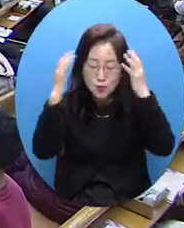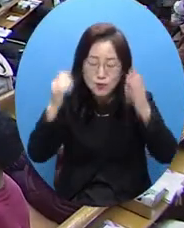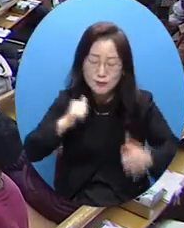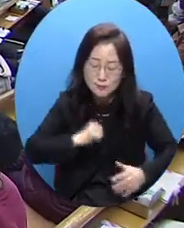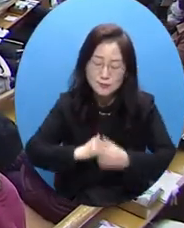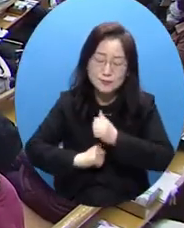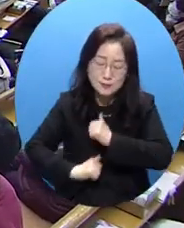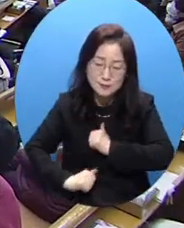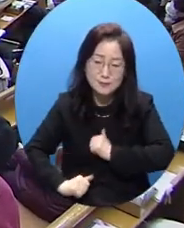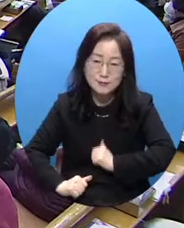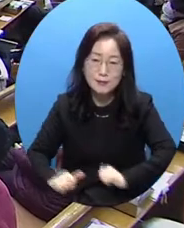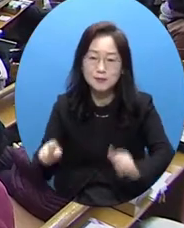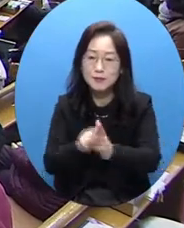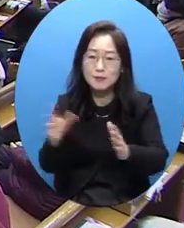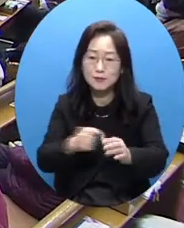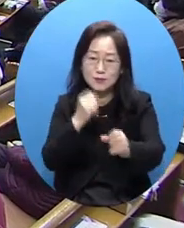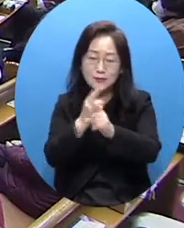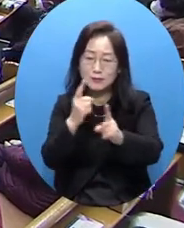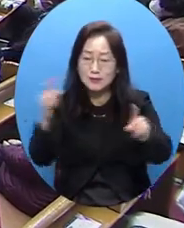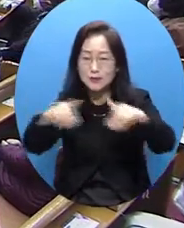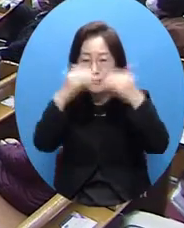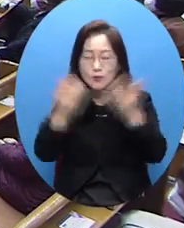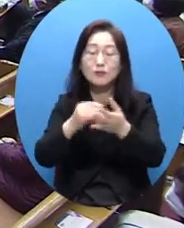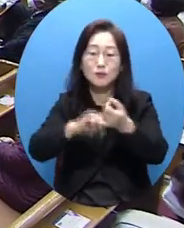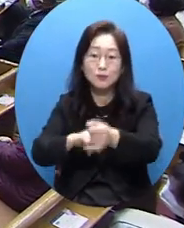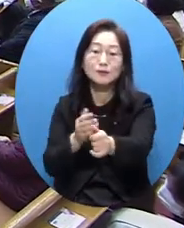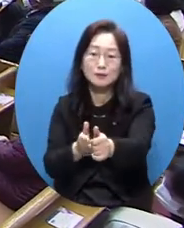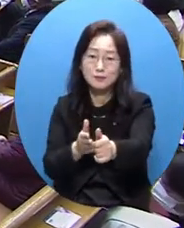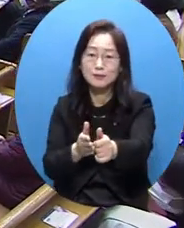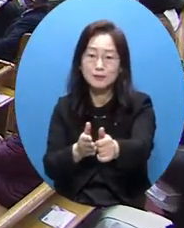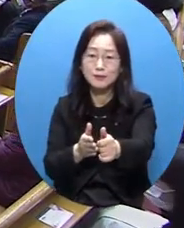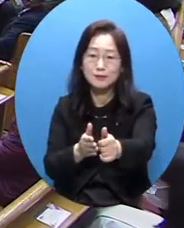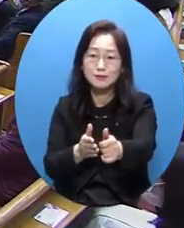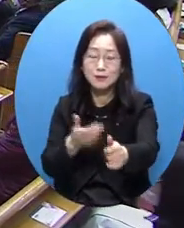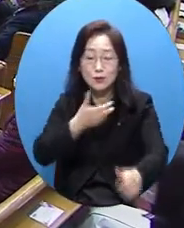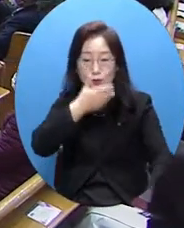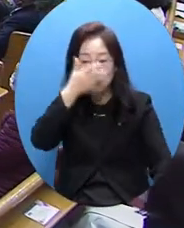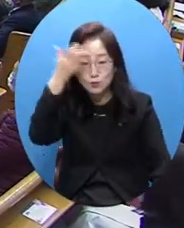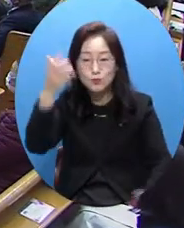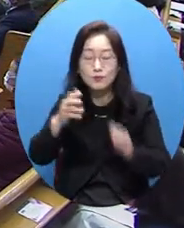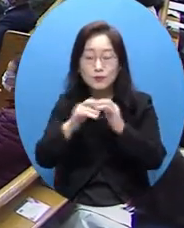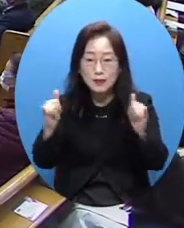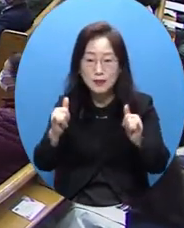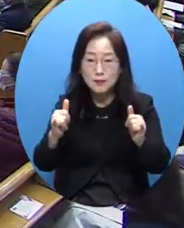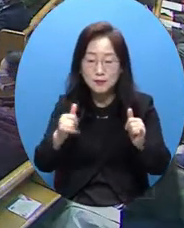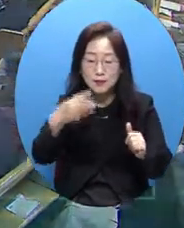I like to share with you a testimony of a dreamer today